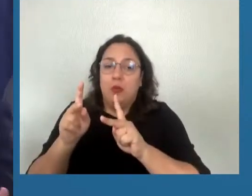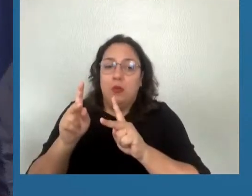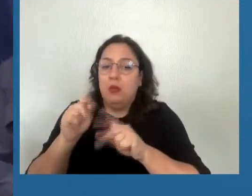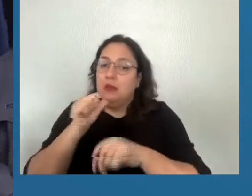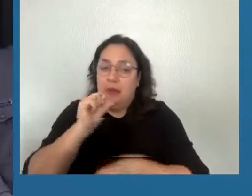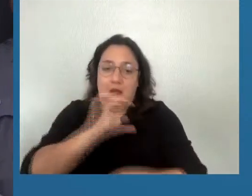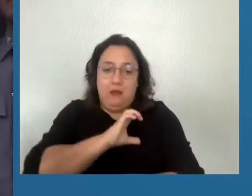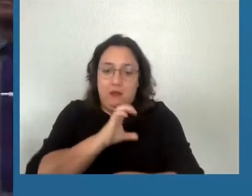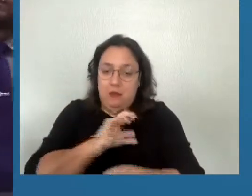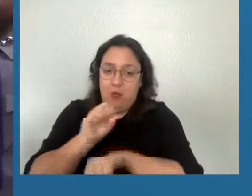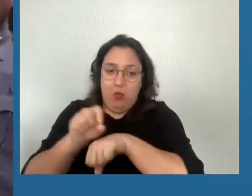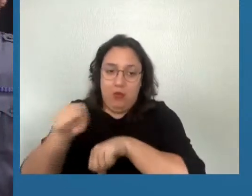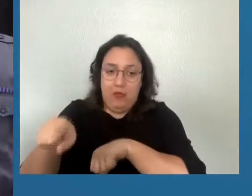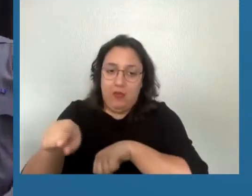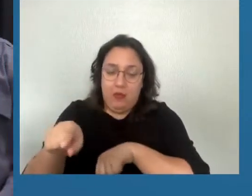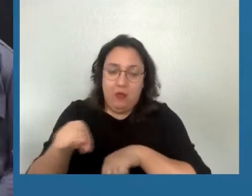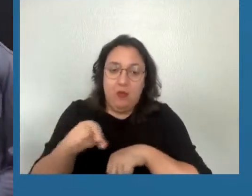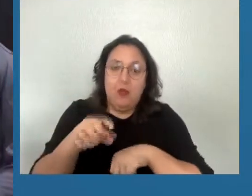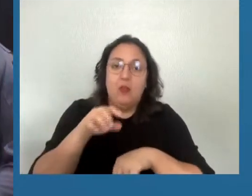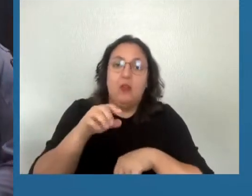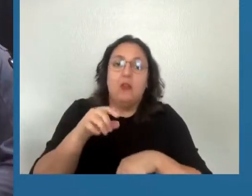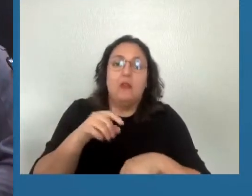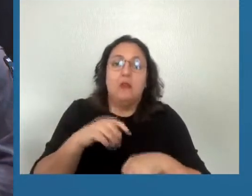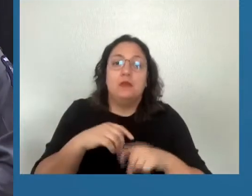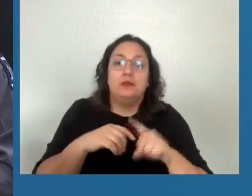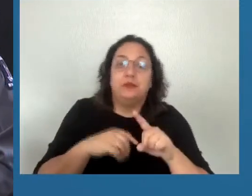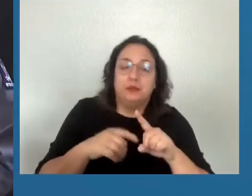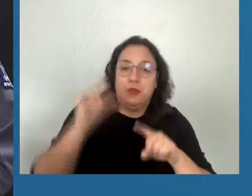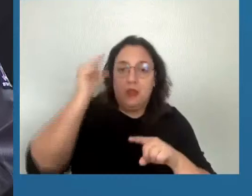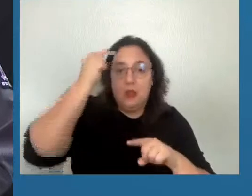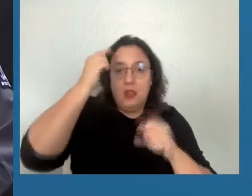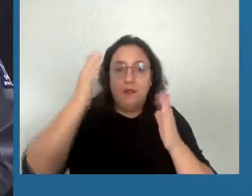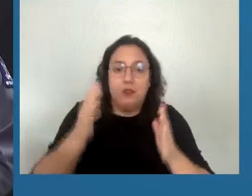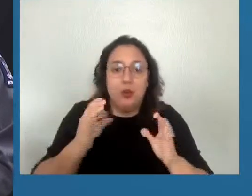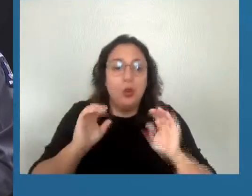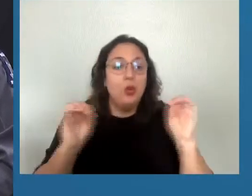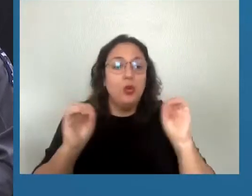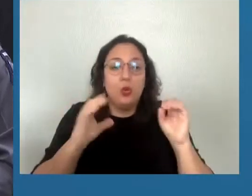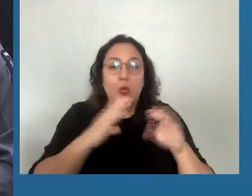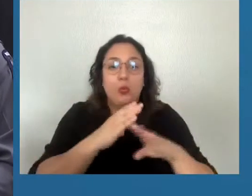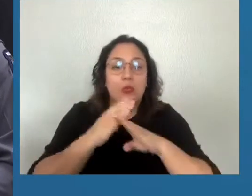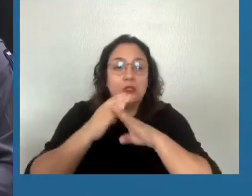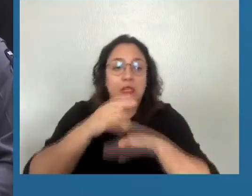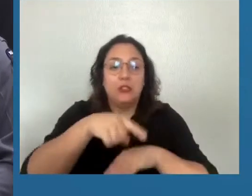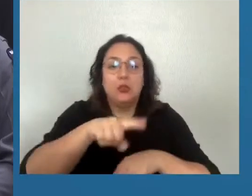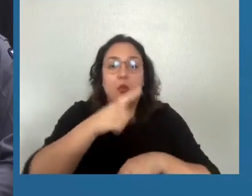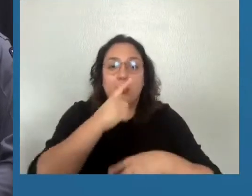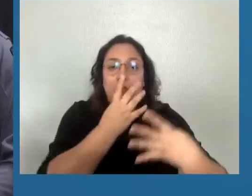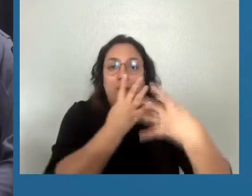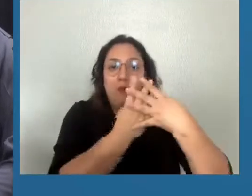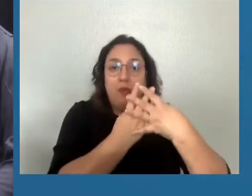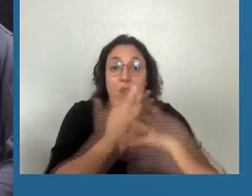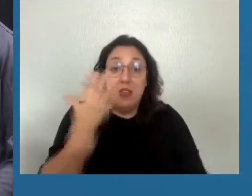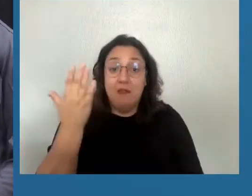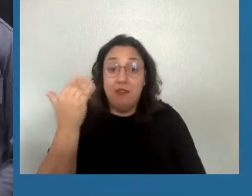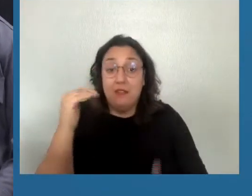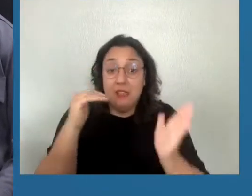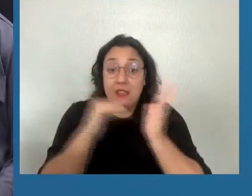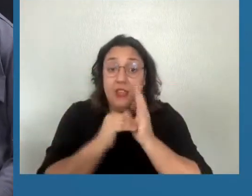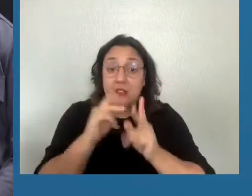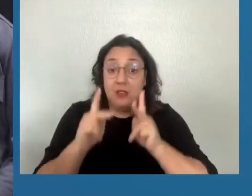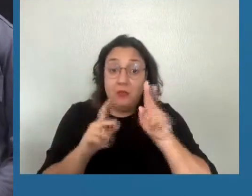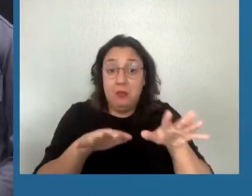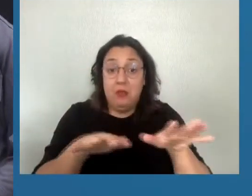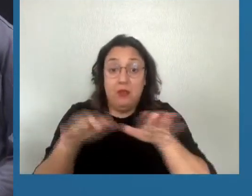do. I have no one protecting the incarcerated population. 15,000 people walk off their jobs. I need to